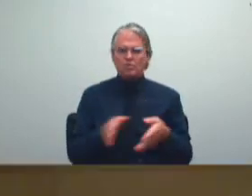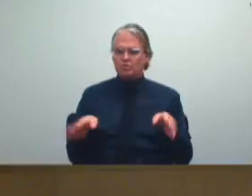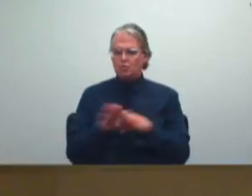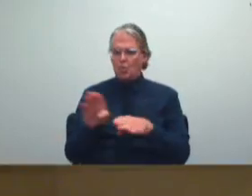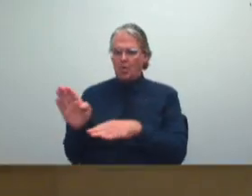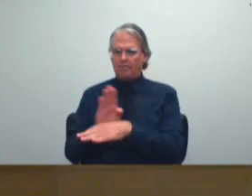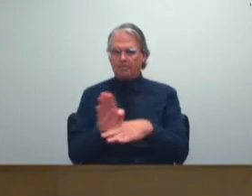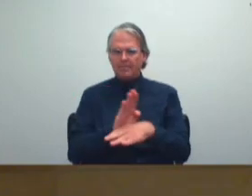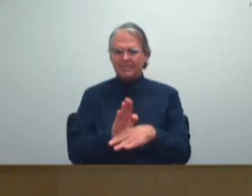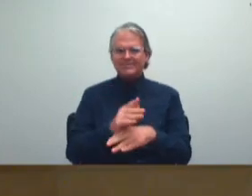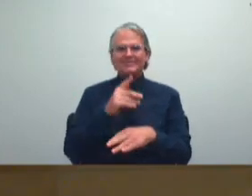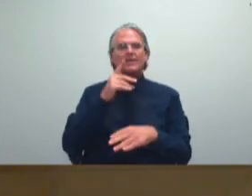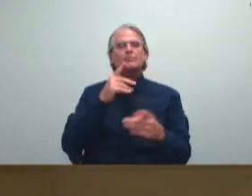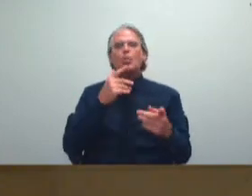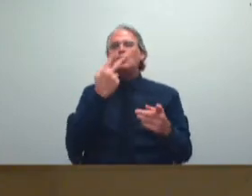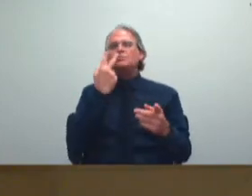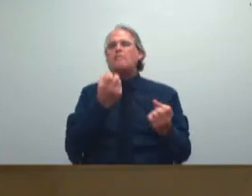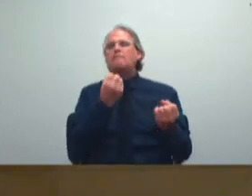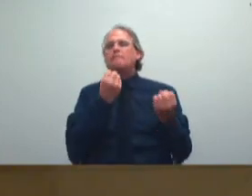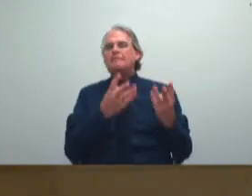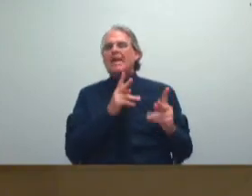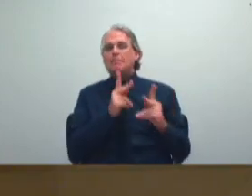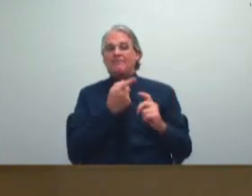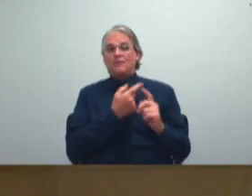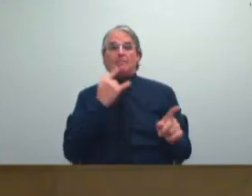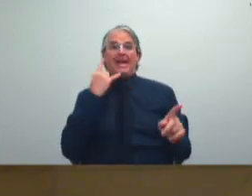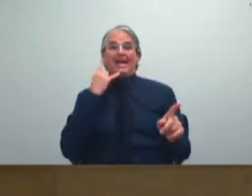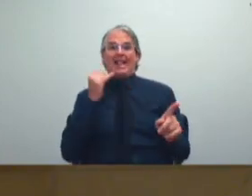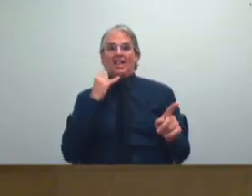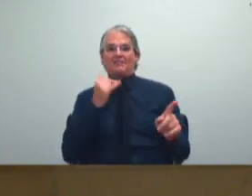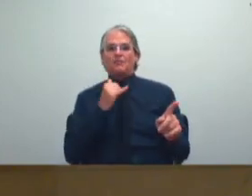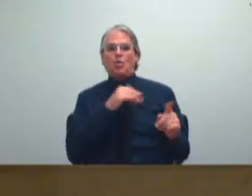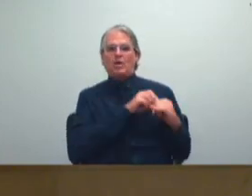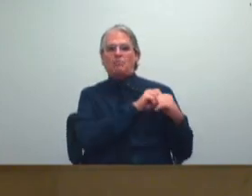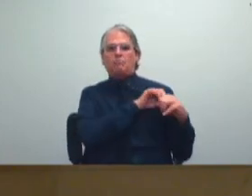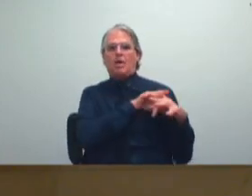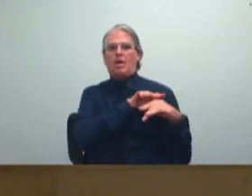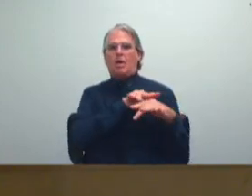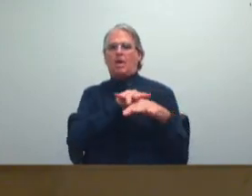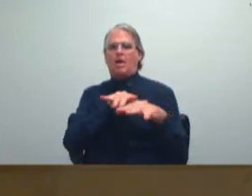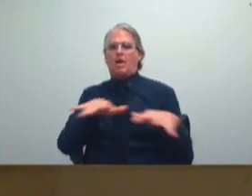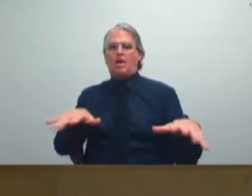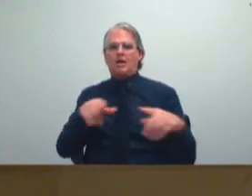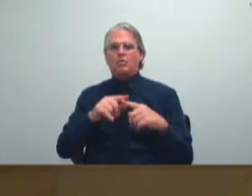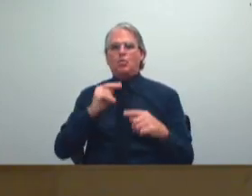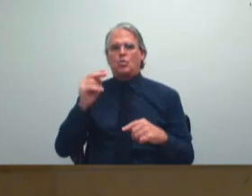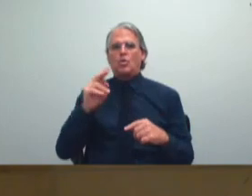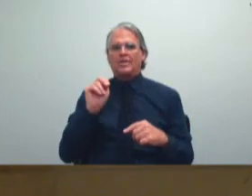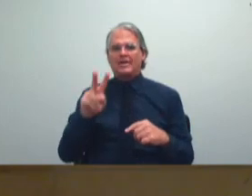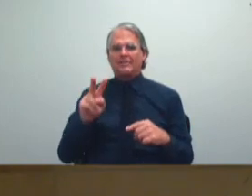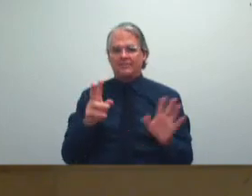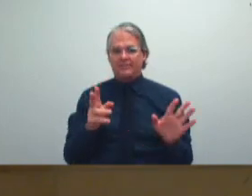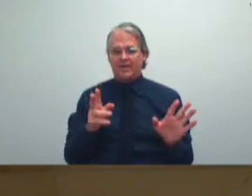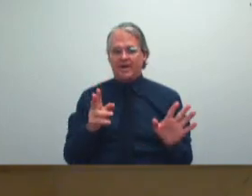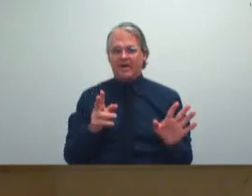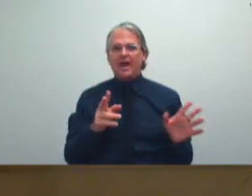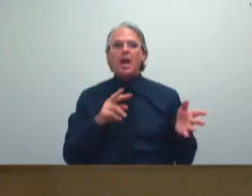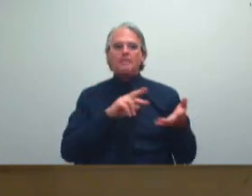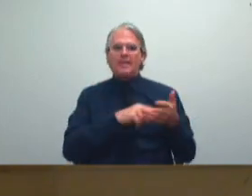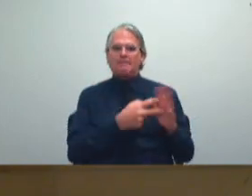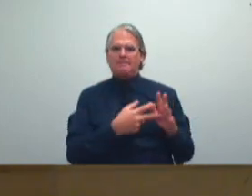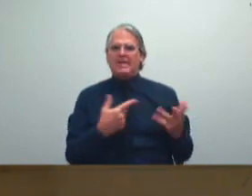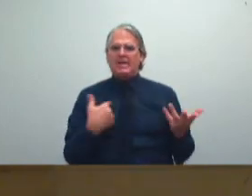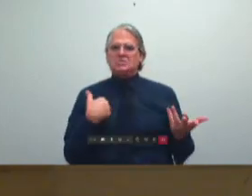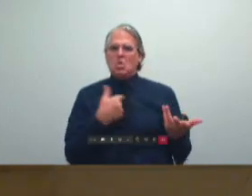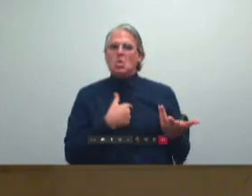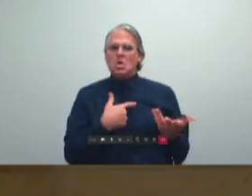from California, and that probably bought us, months of time. I mean, there's a reason why we've done relatively well for a population